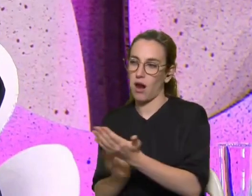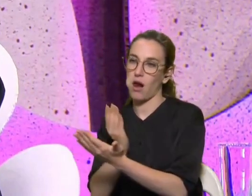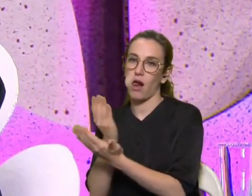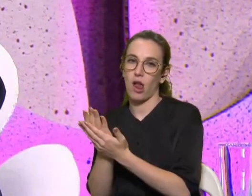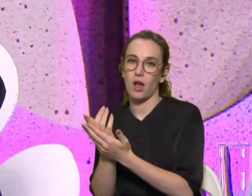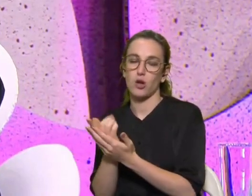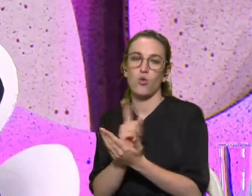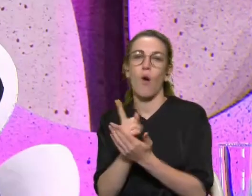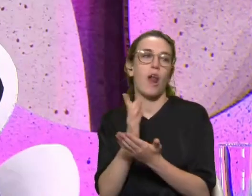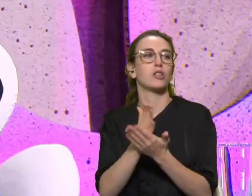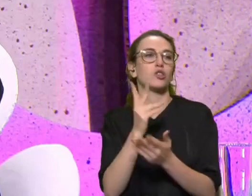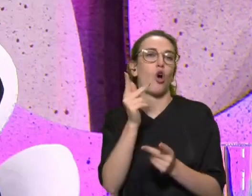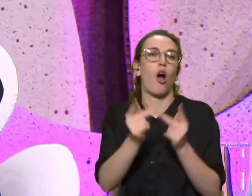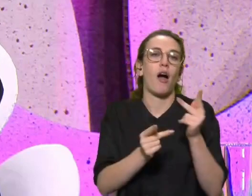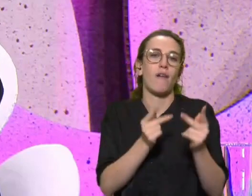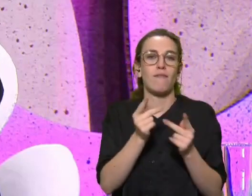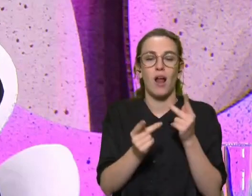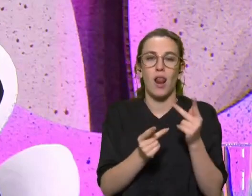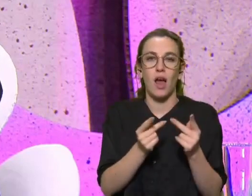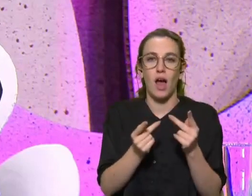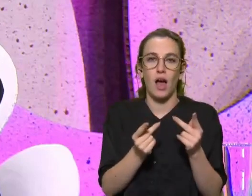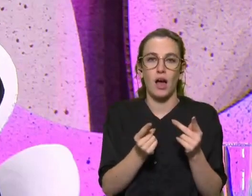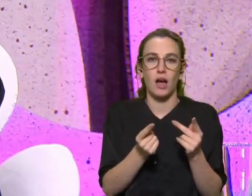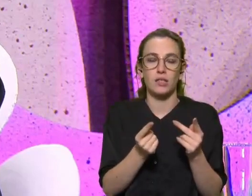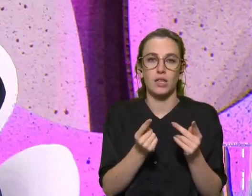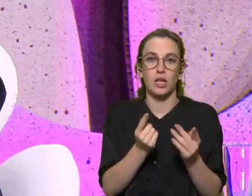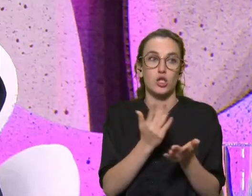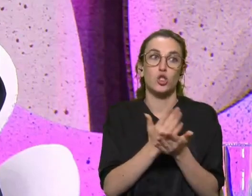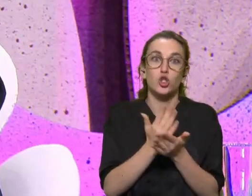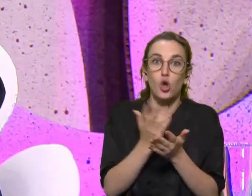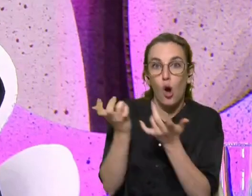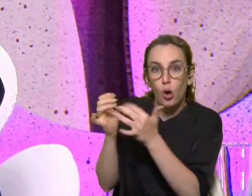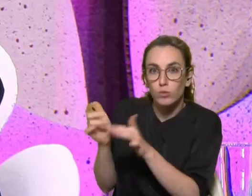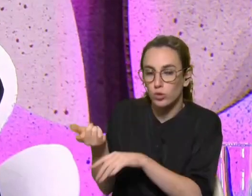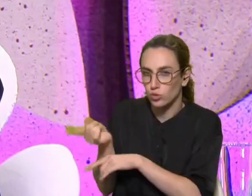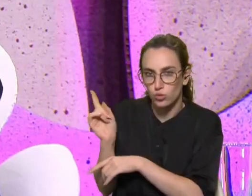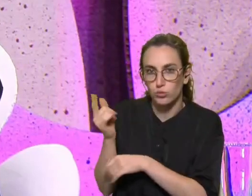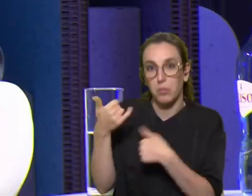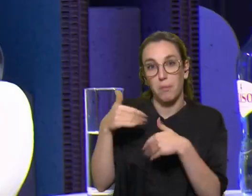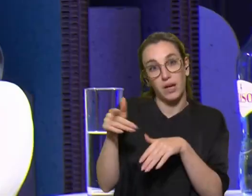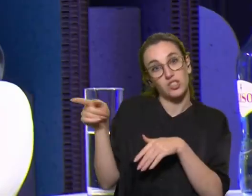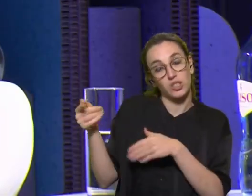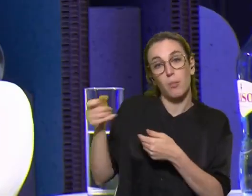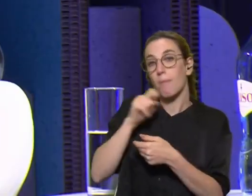the application wouldn't be assessed in a day.